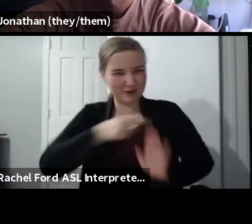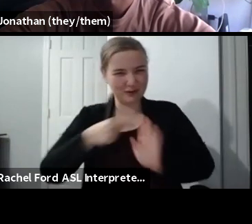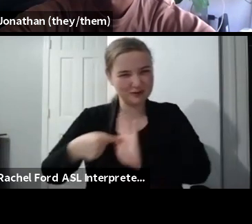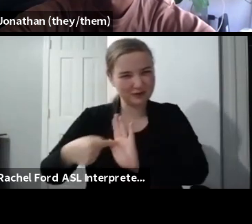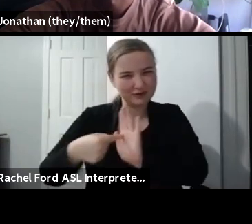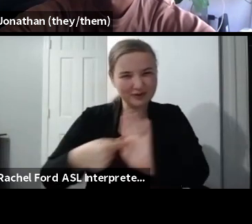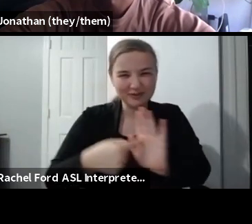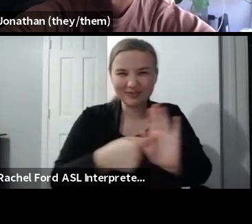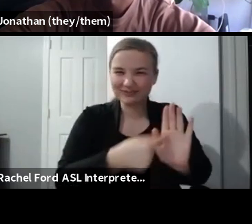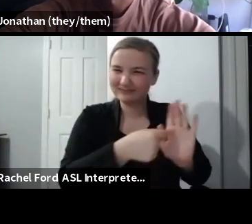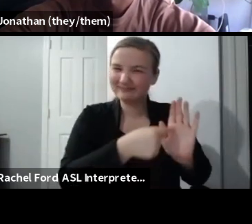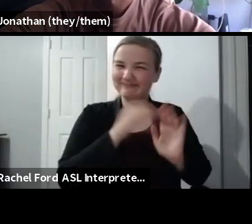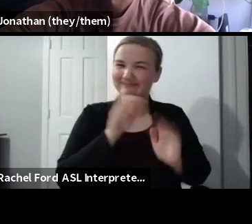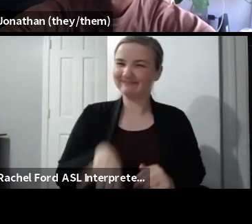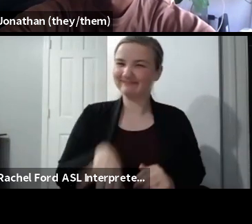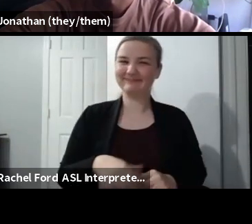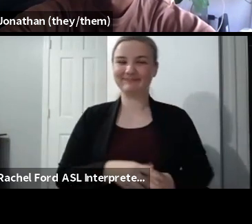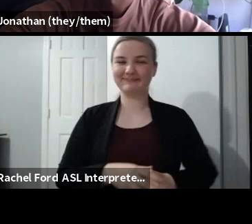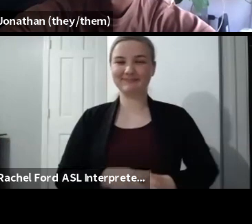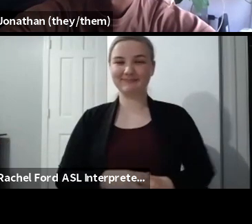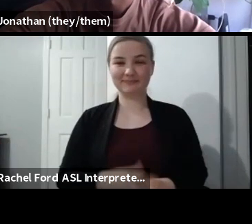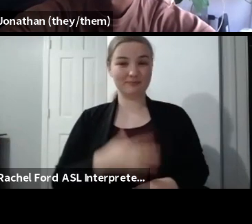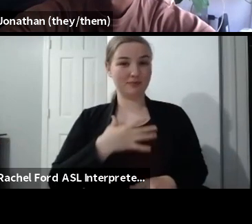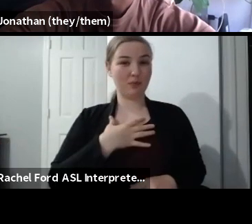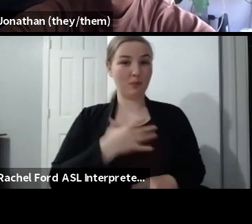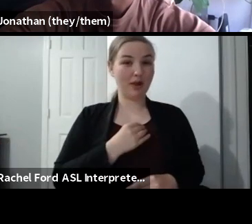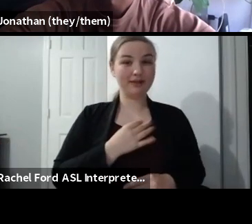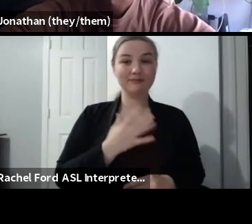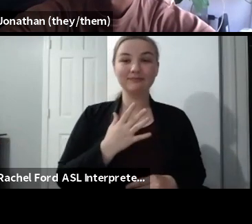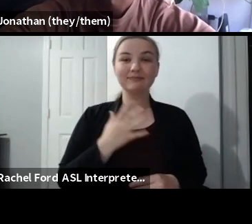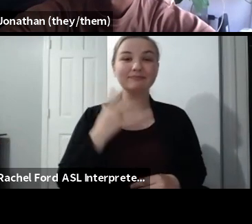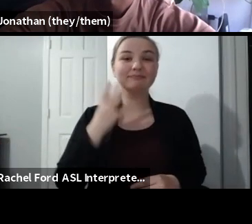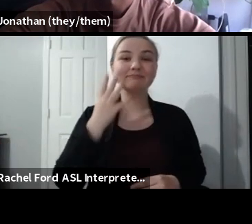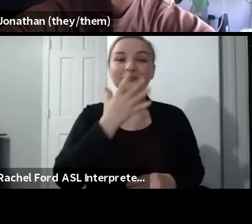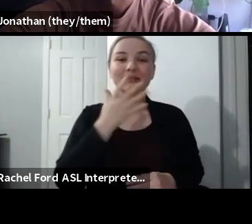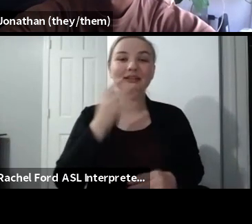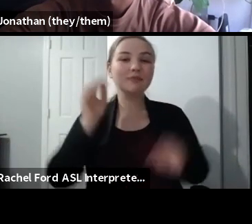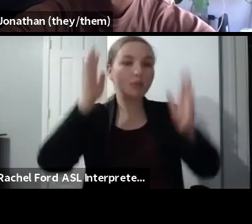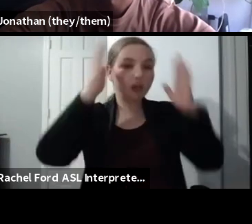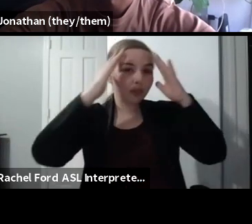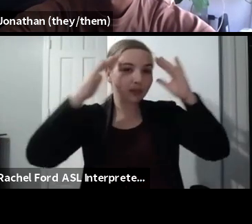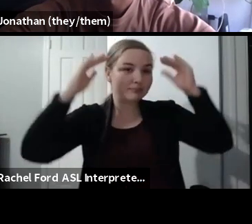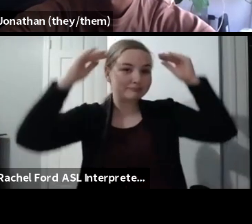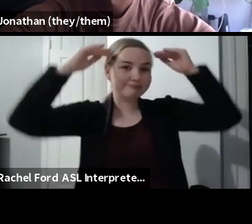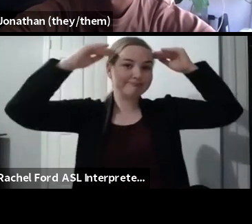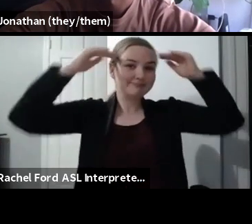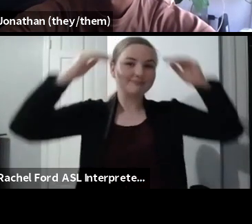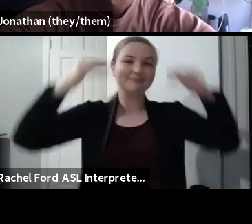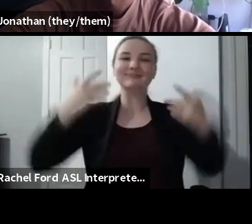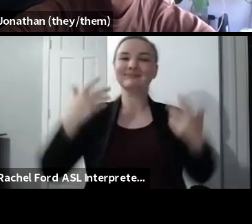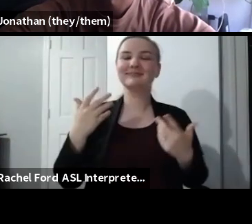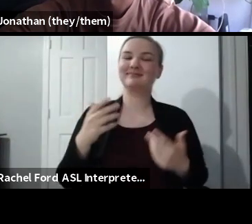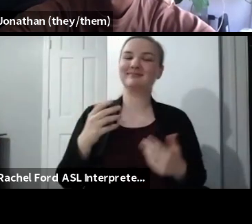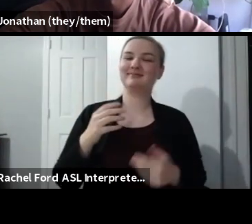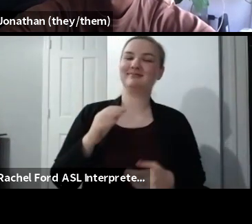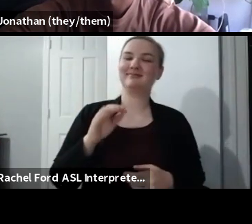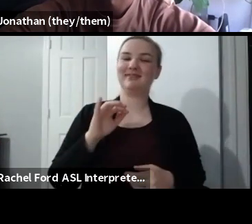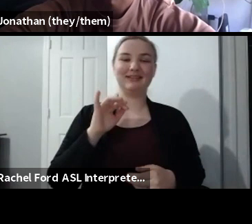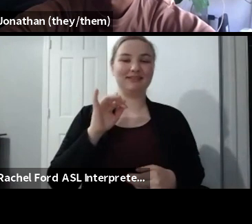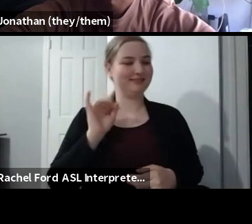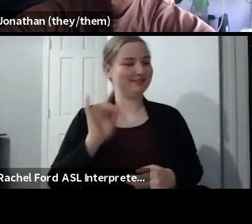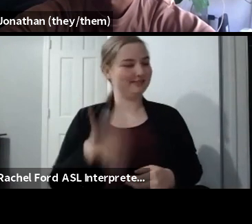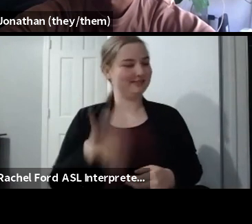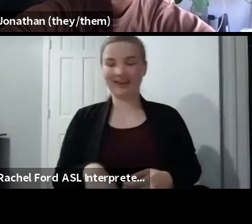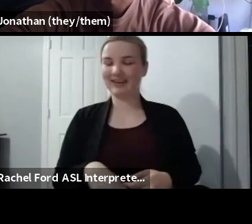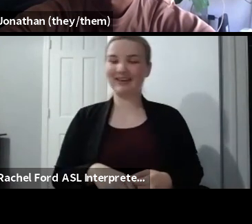is, you know, white face with the big white house on top, and just respond the heck out of that place,